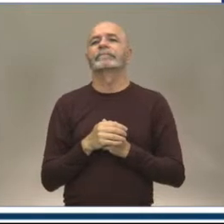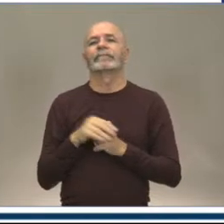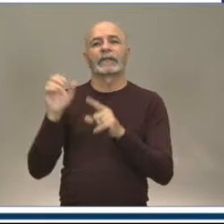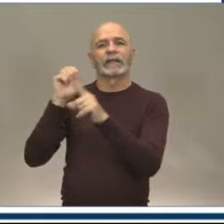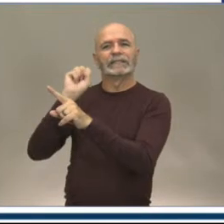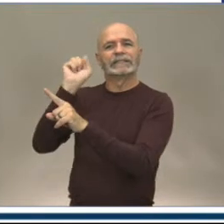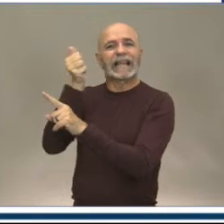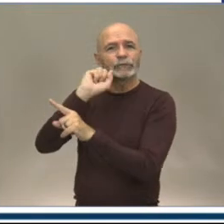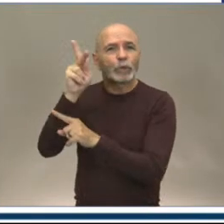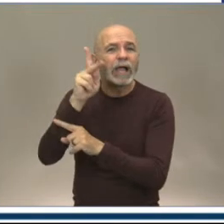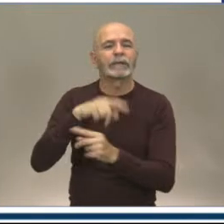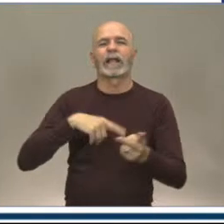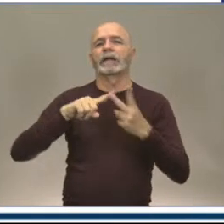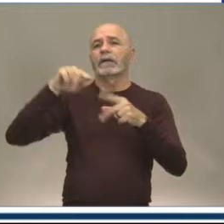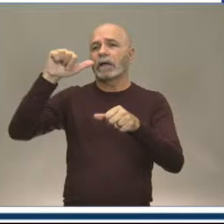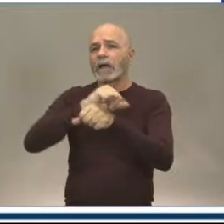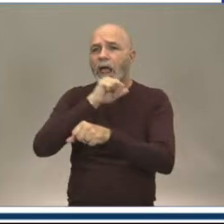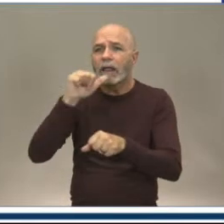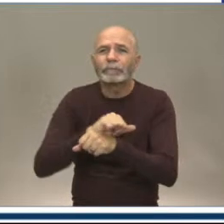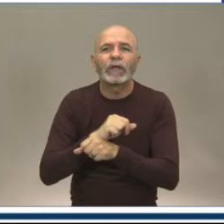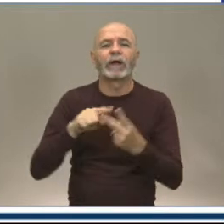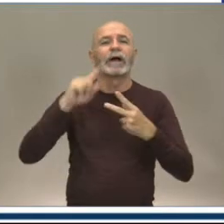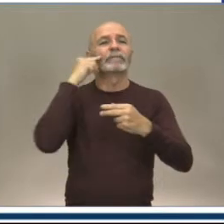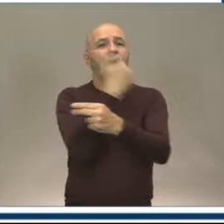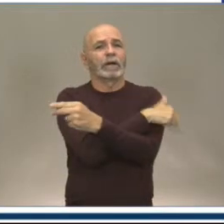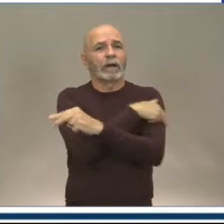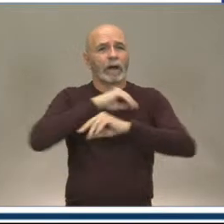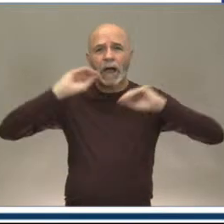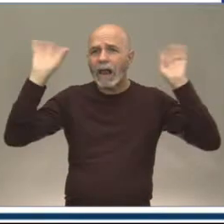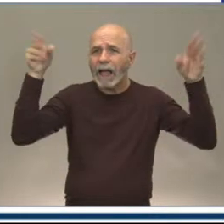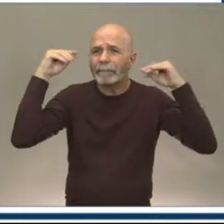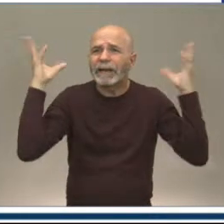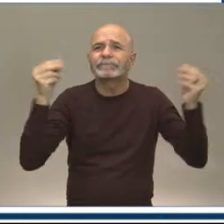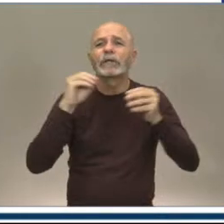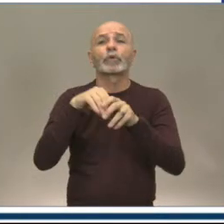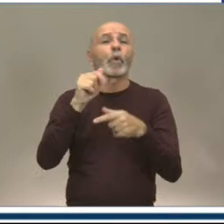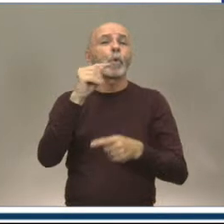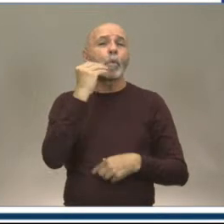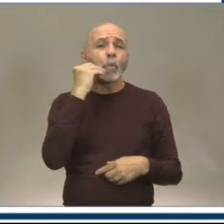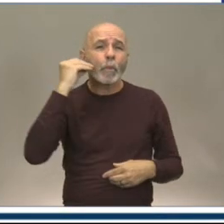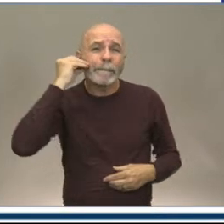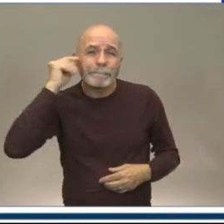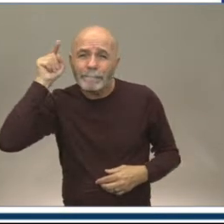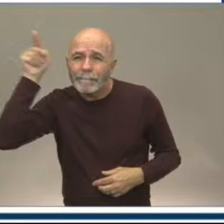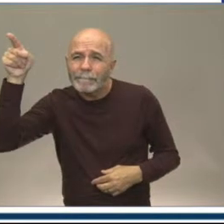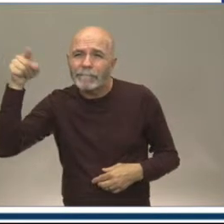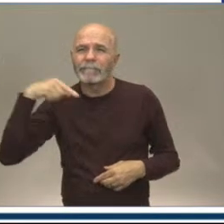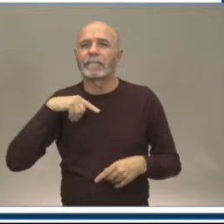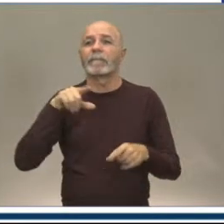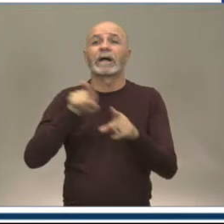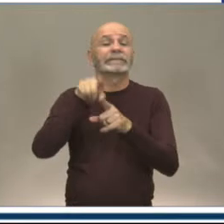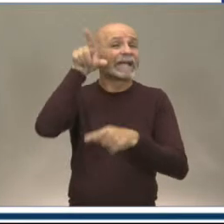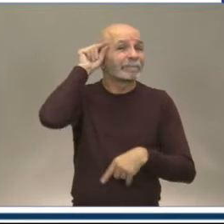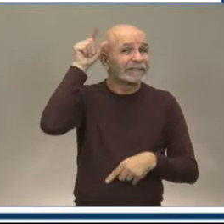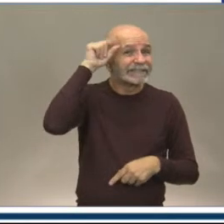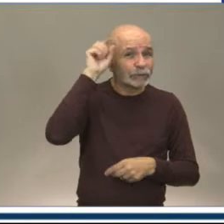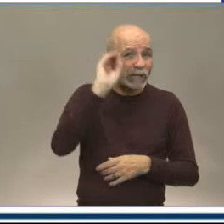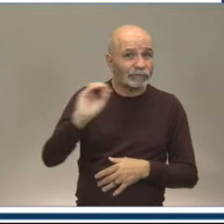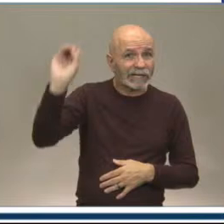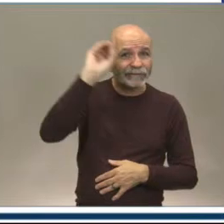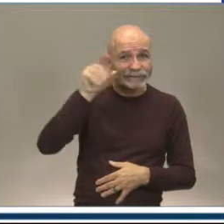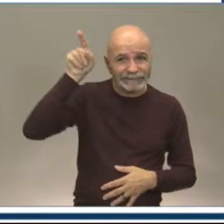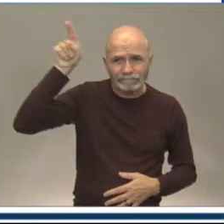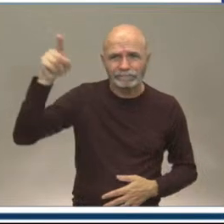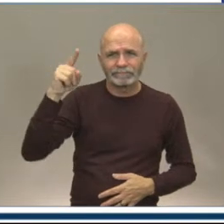being administered by paramedics in people's homes. And there's also a pilot project in Hamilton. My question is, why aren't these